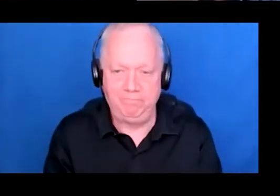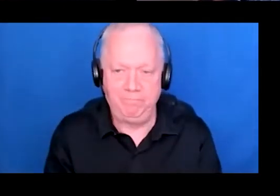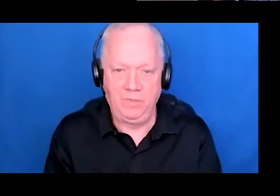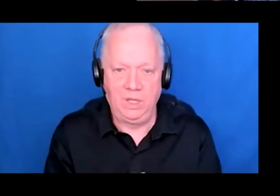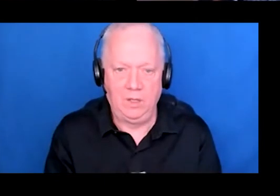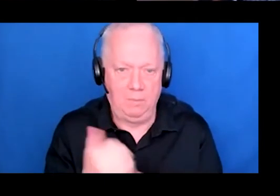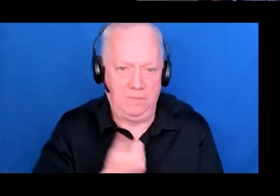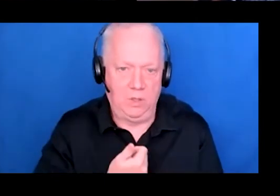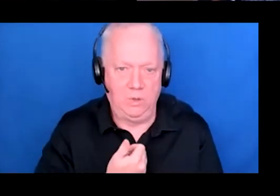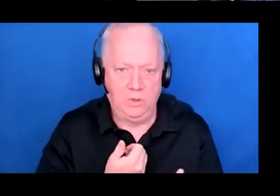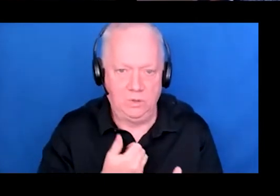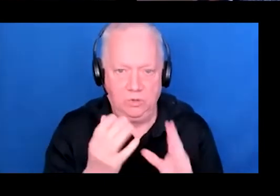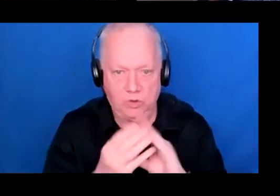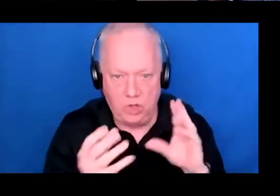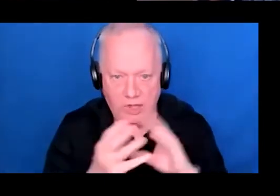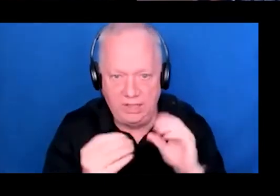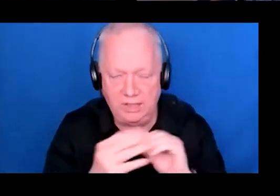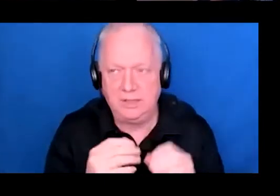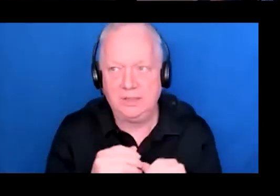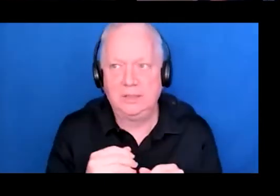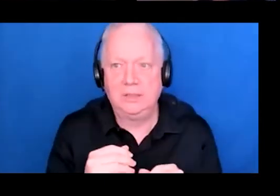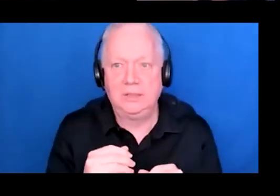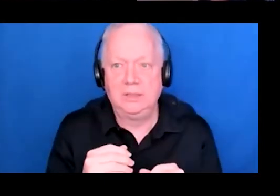just with my own stories. And,